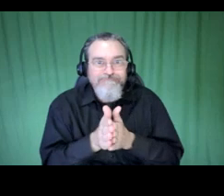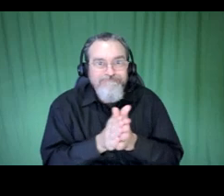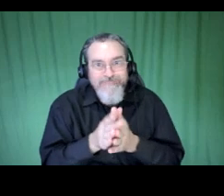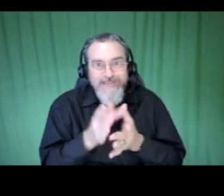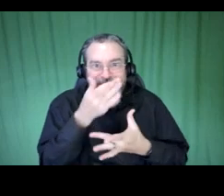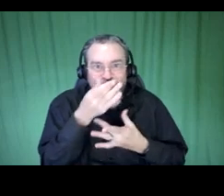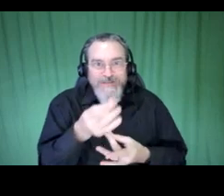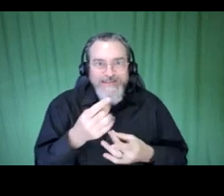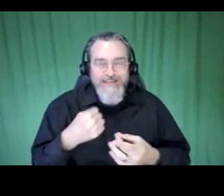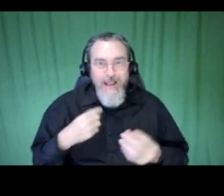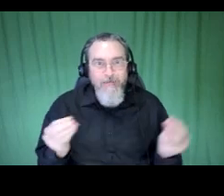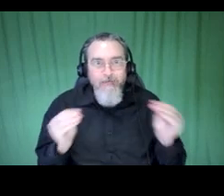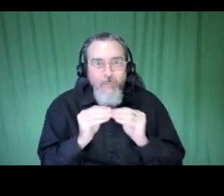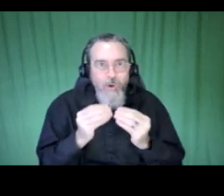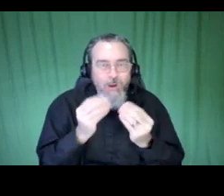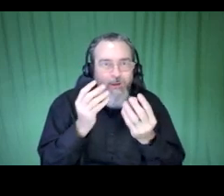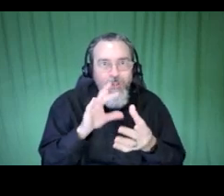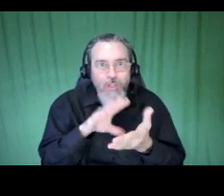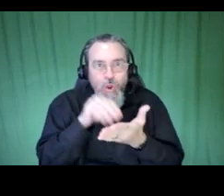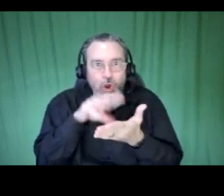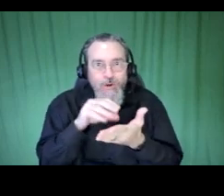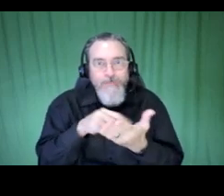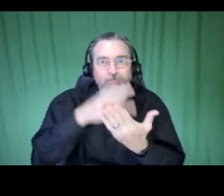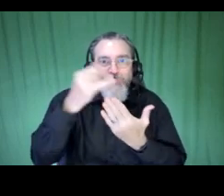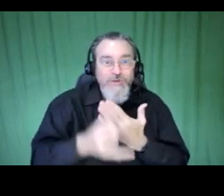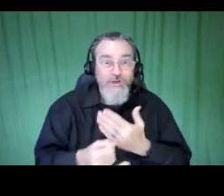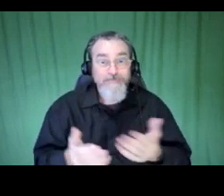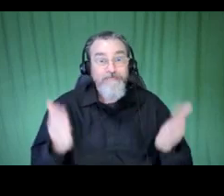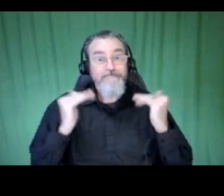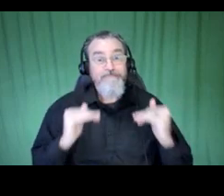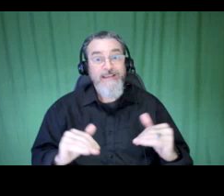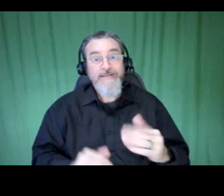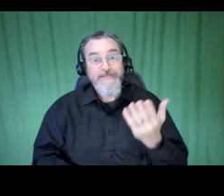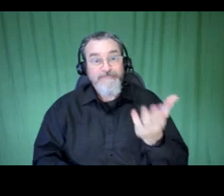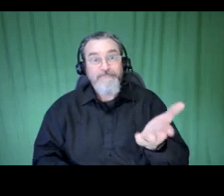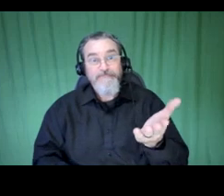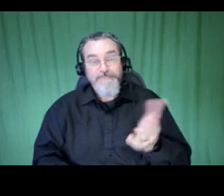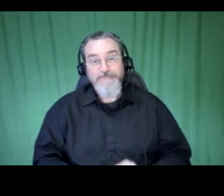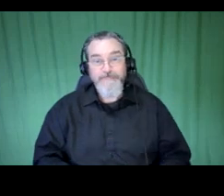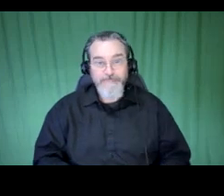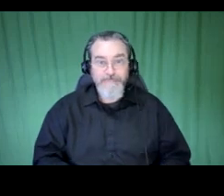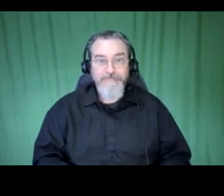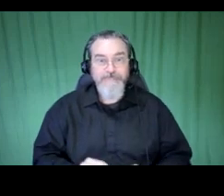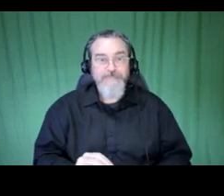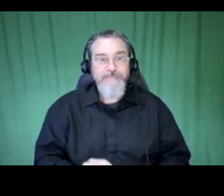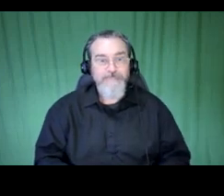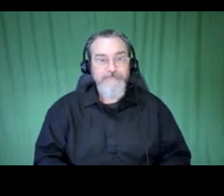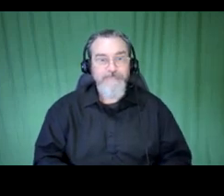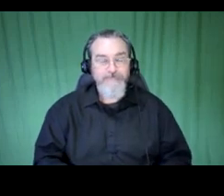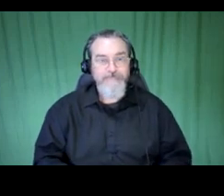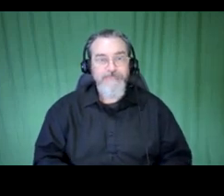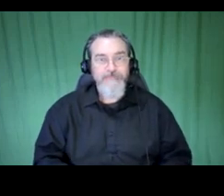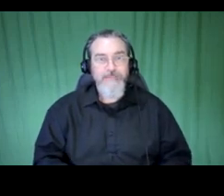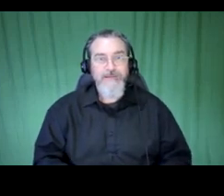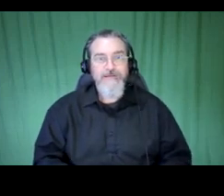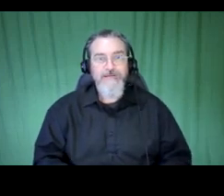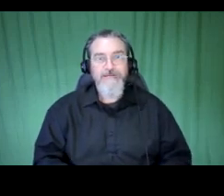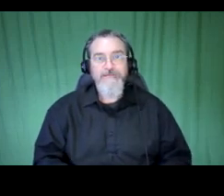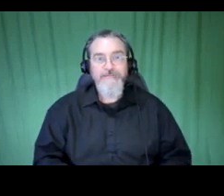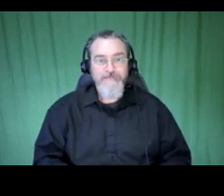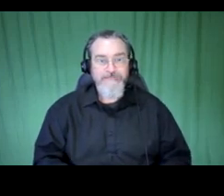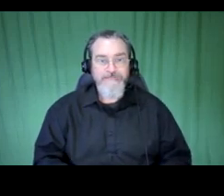keep learning about all the projects. And next up, we have training a climate-ready workforce to manage the impacts of climate change on water resources in